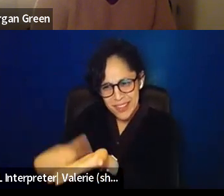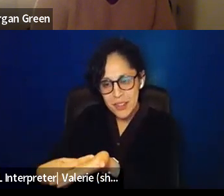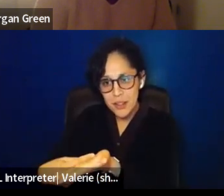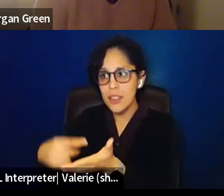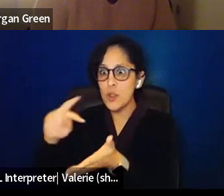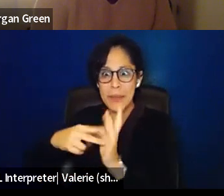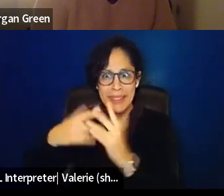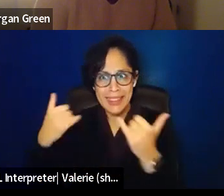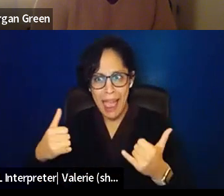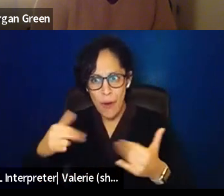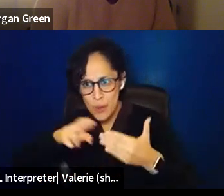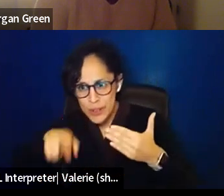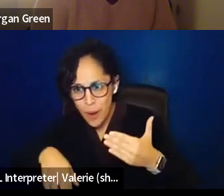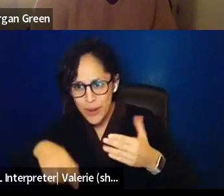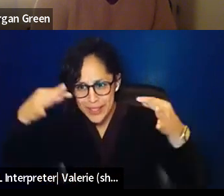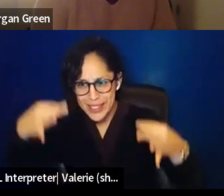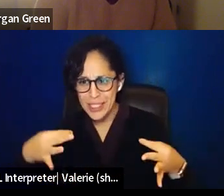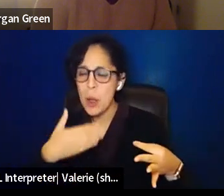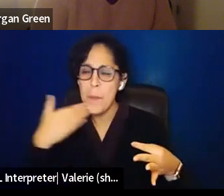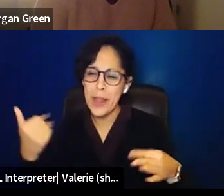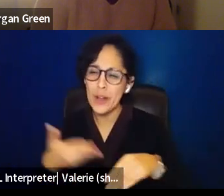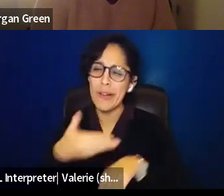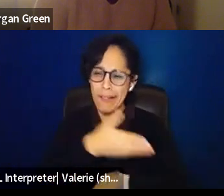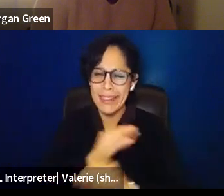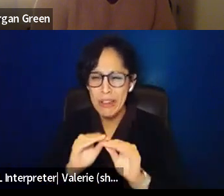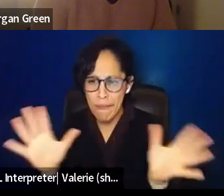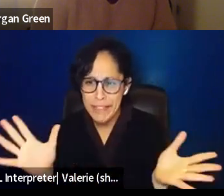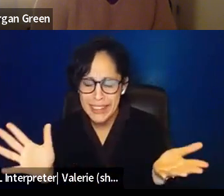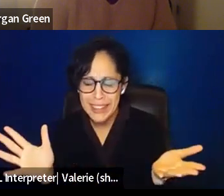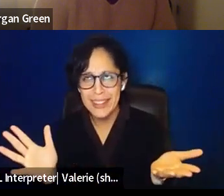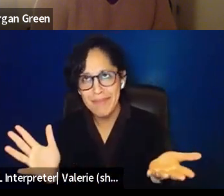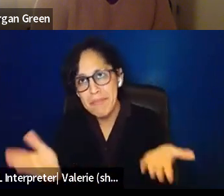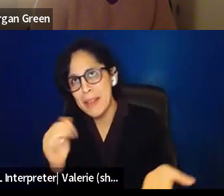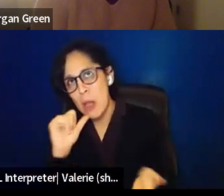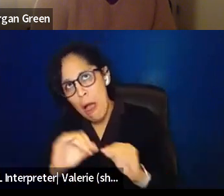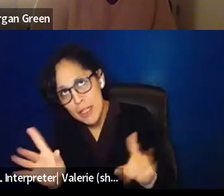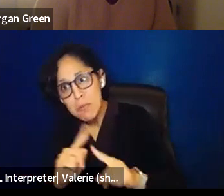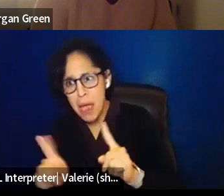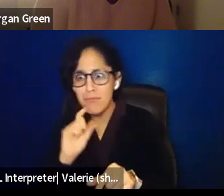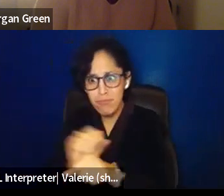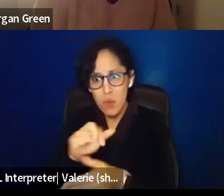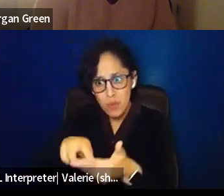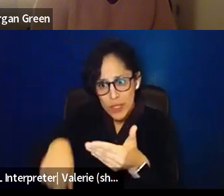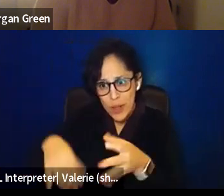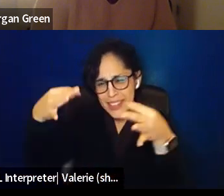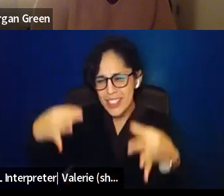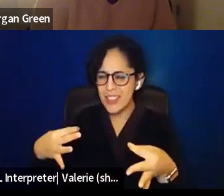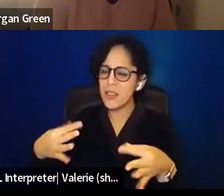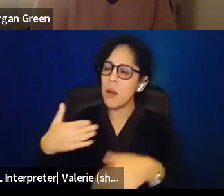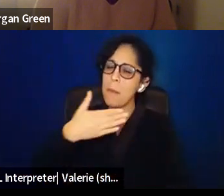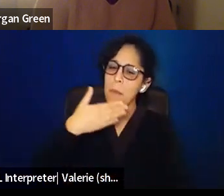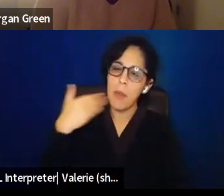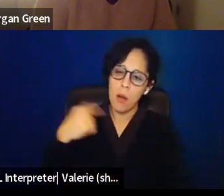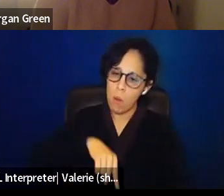decisions. Just like, I mean, I don't think that's pretty obvious, but it does. And it actually, for me anyway, it has